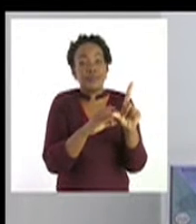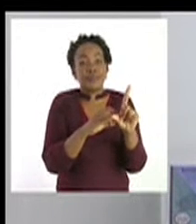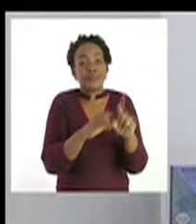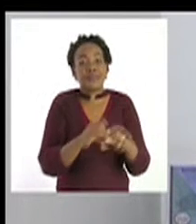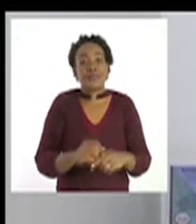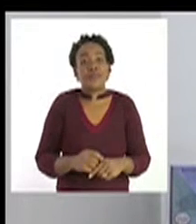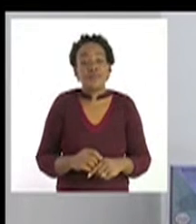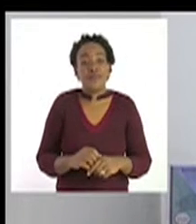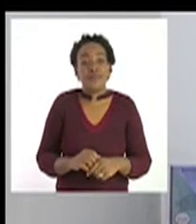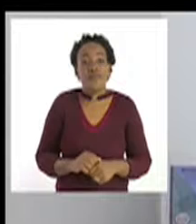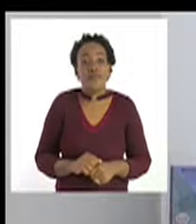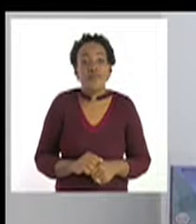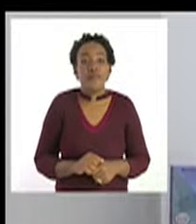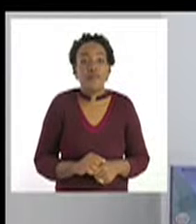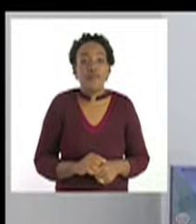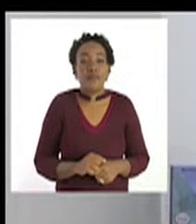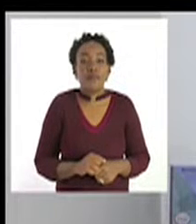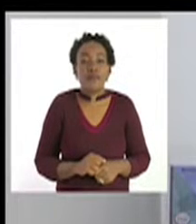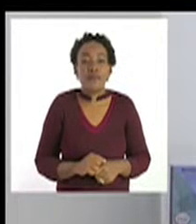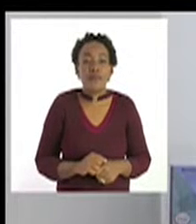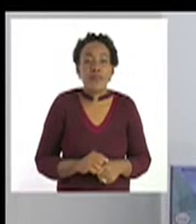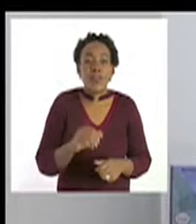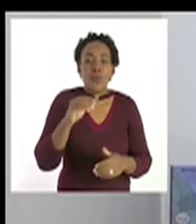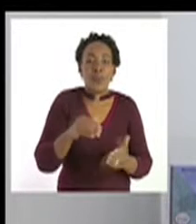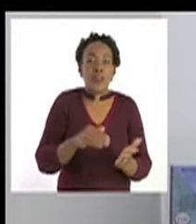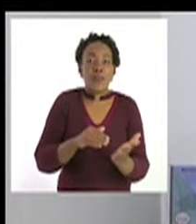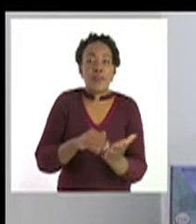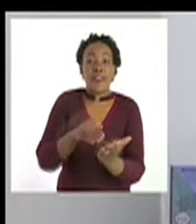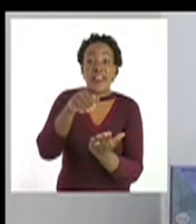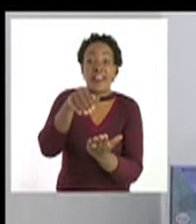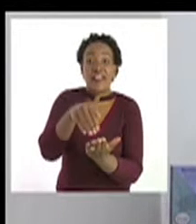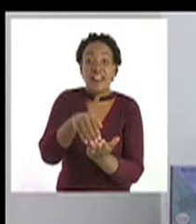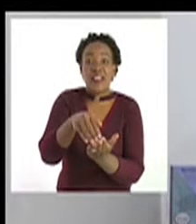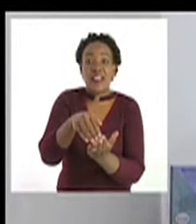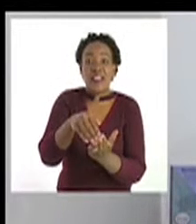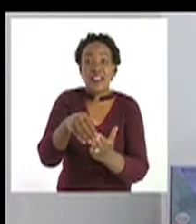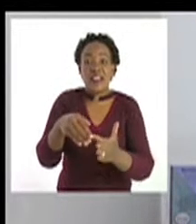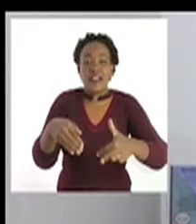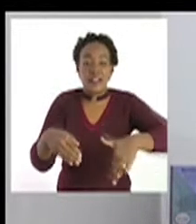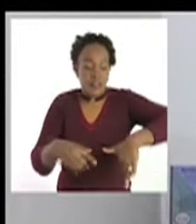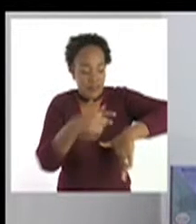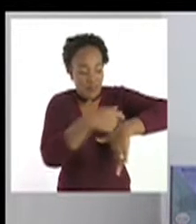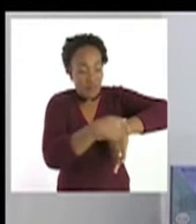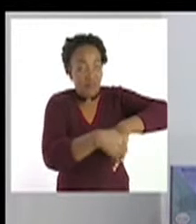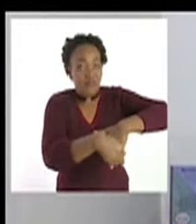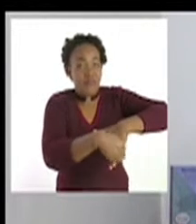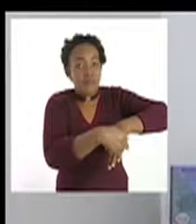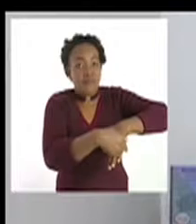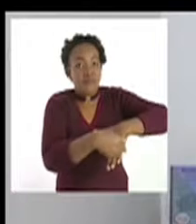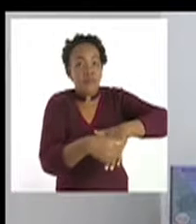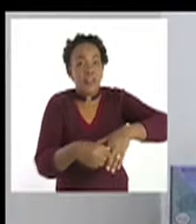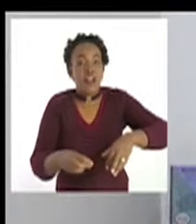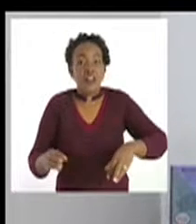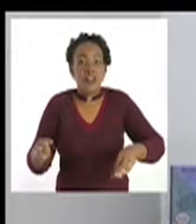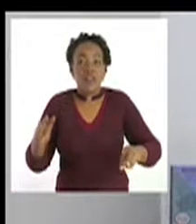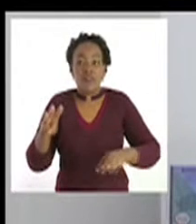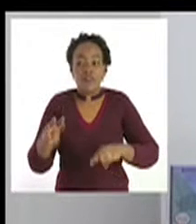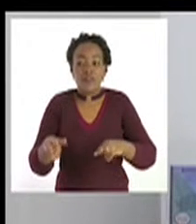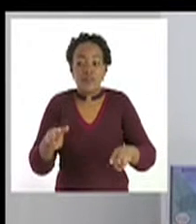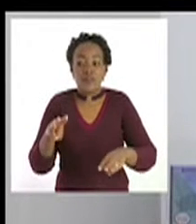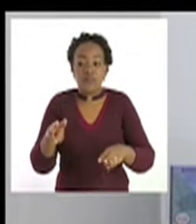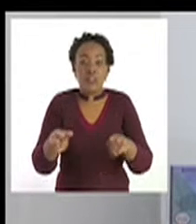Okay. When we reach the coastal town at Walvis Bay,